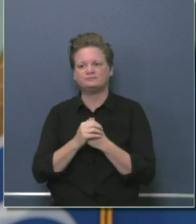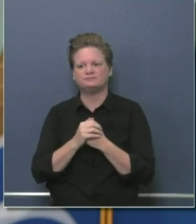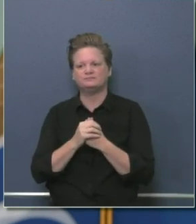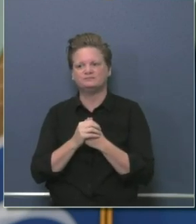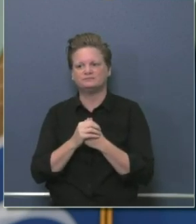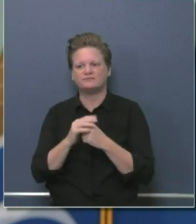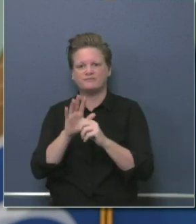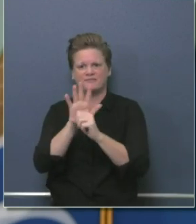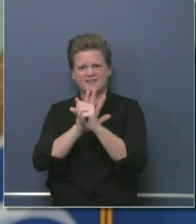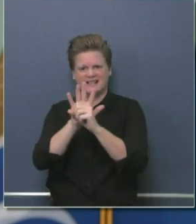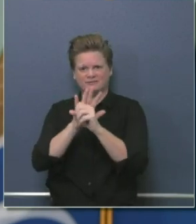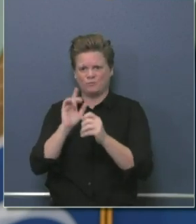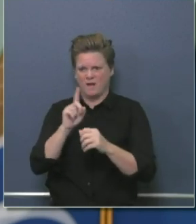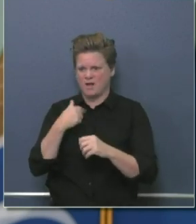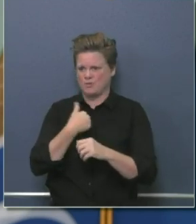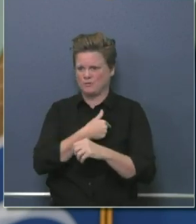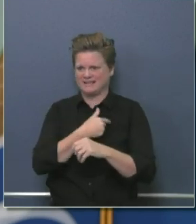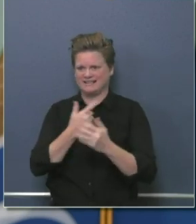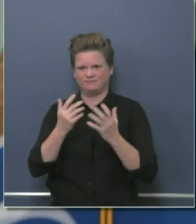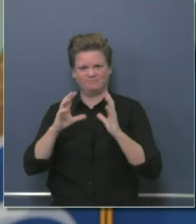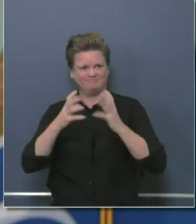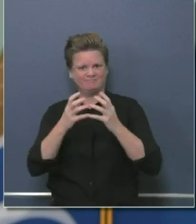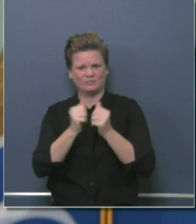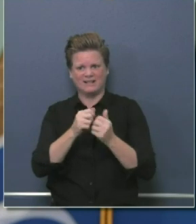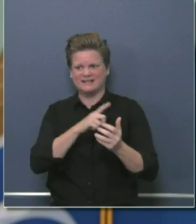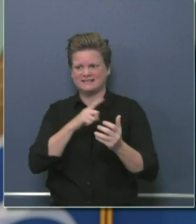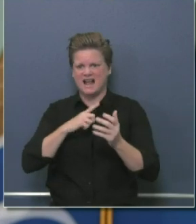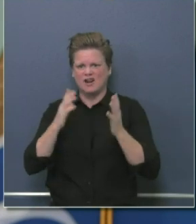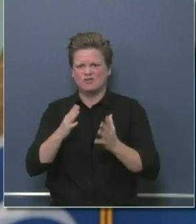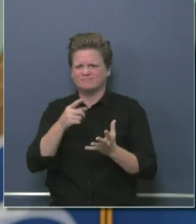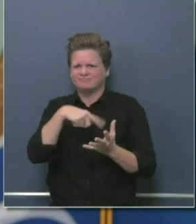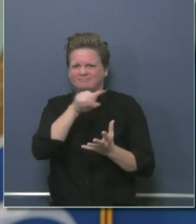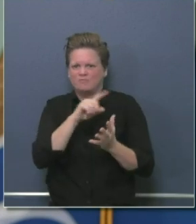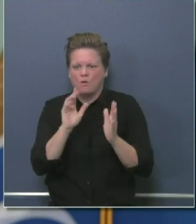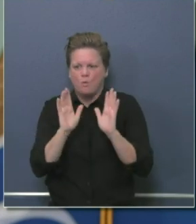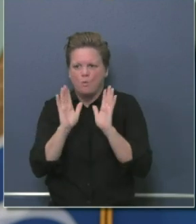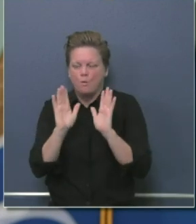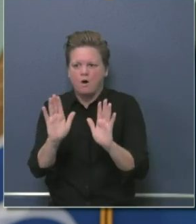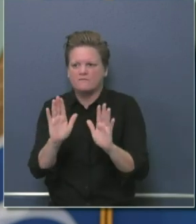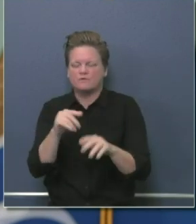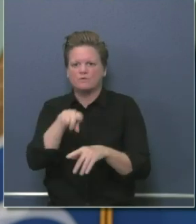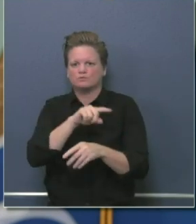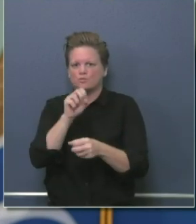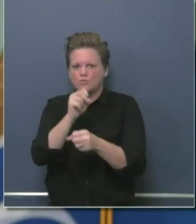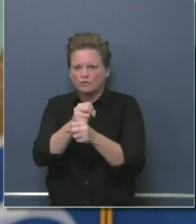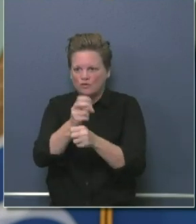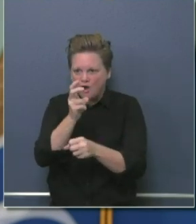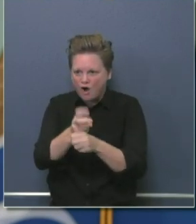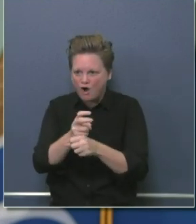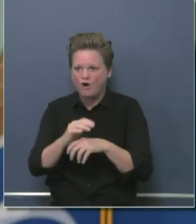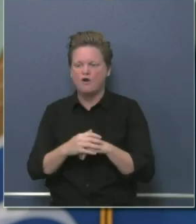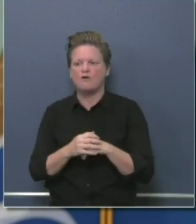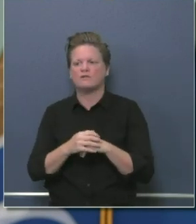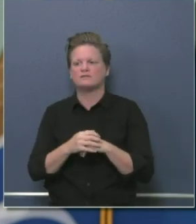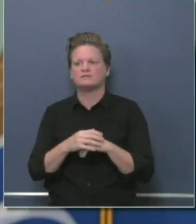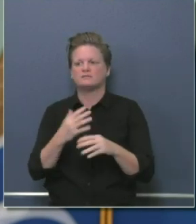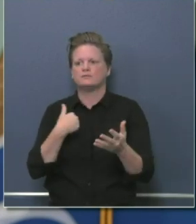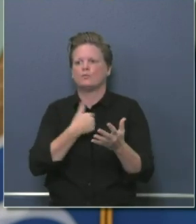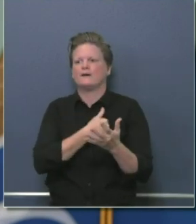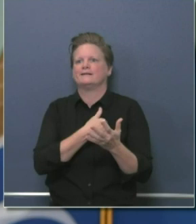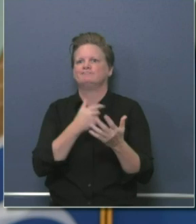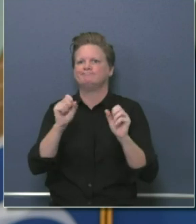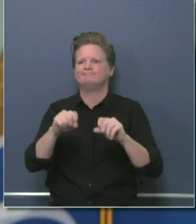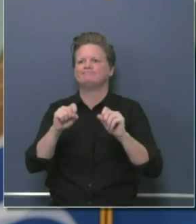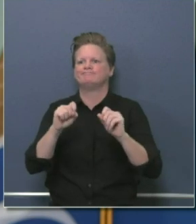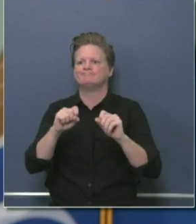legislative leaders have been spectacular trying to distill the essence, but there is a lot of discussion and debate about what is the